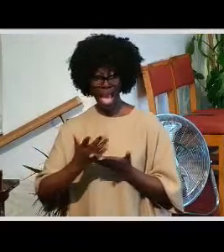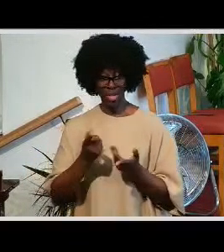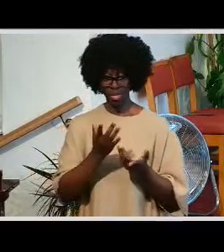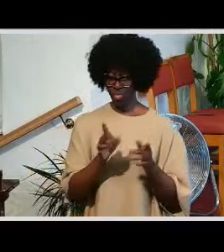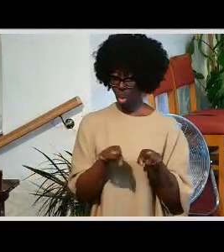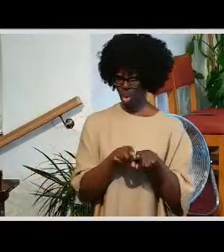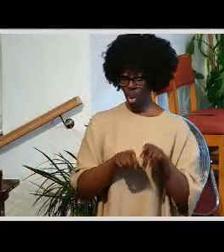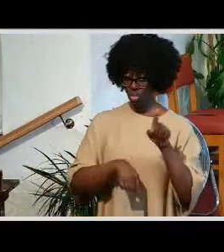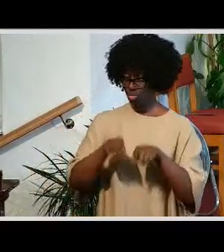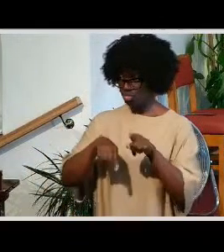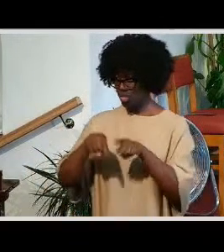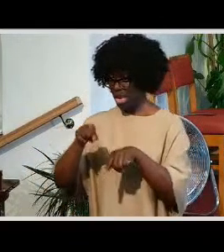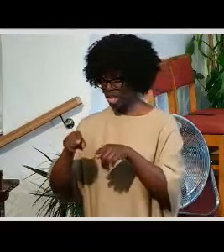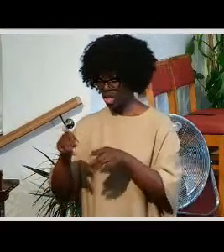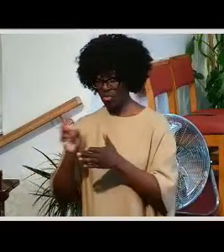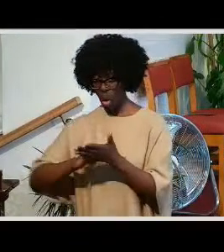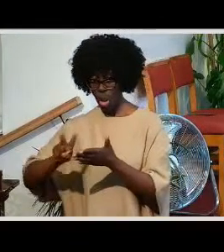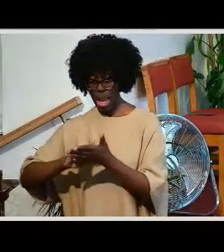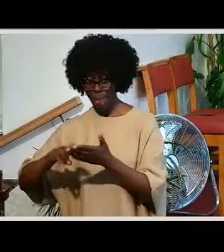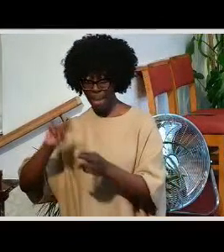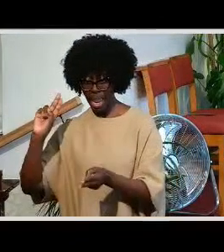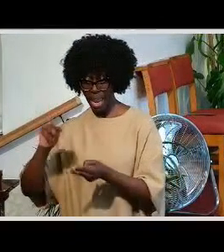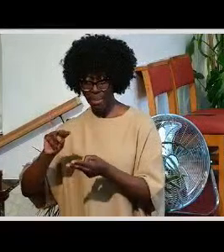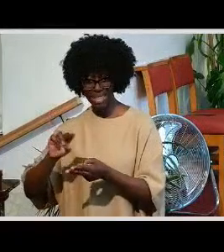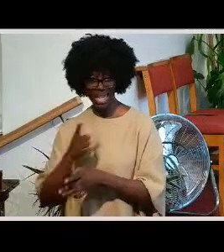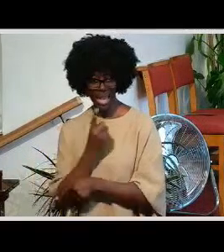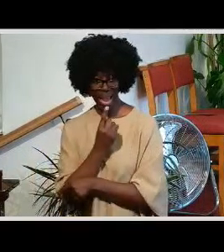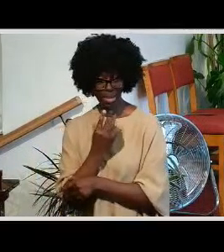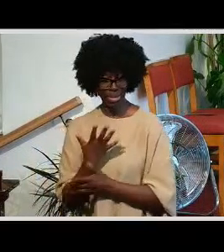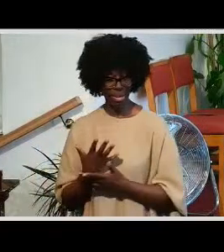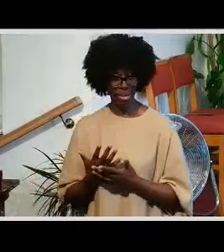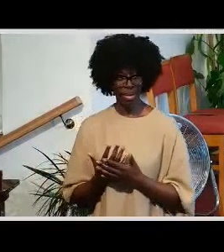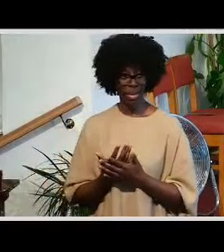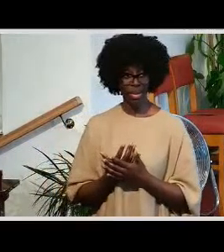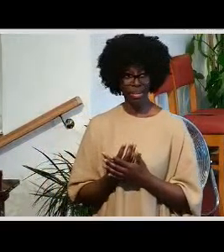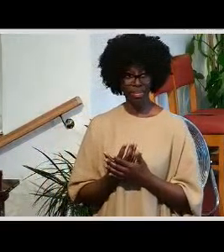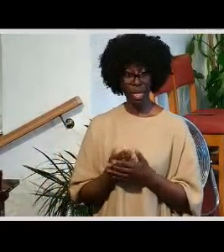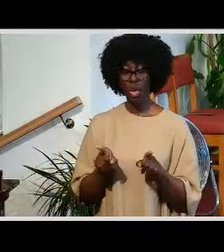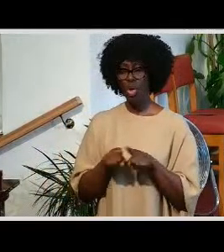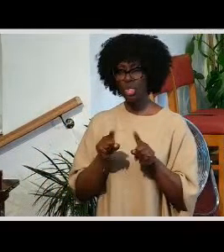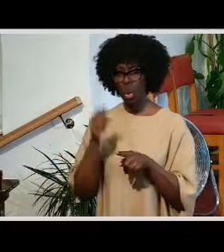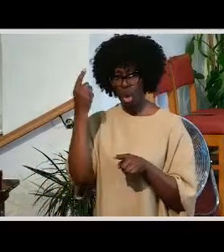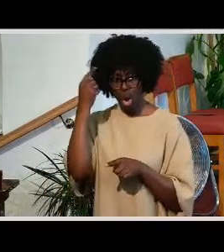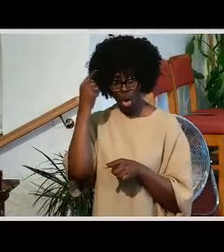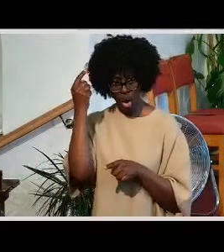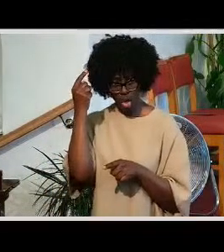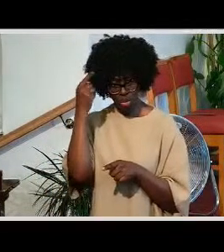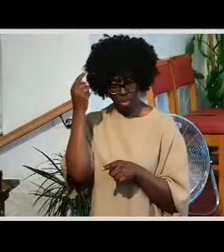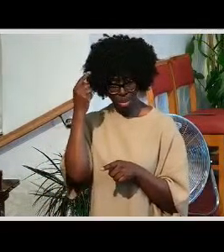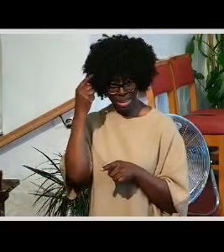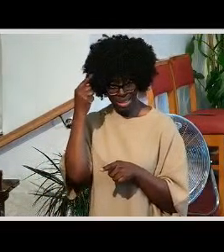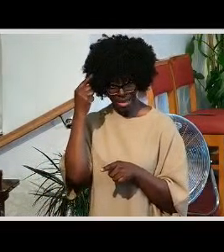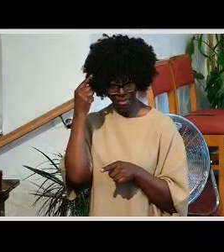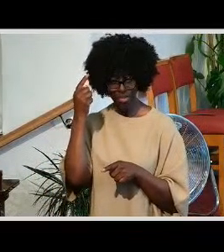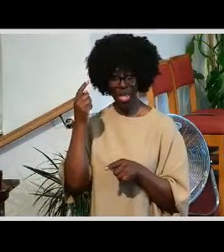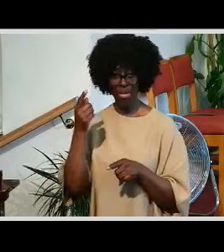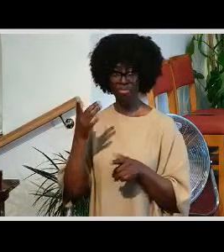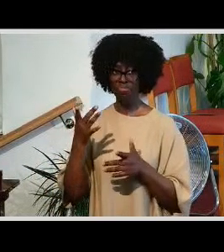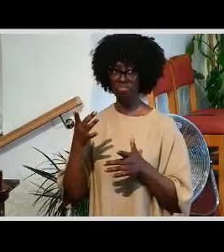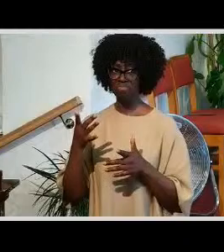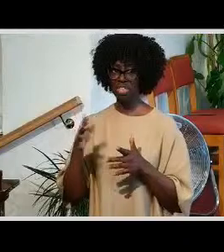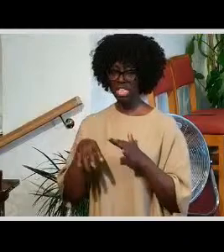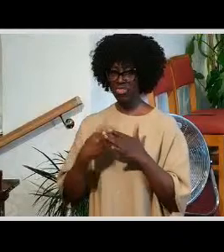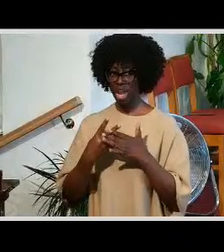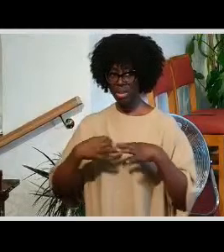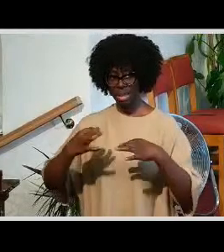could be limited. You also have cognitive impairment or cognitive skills, that